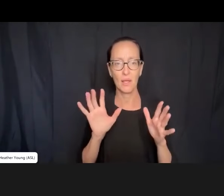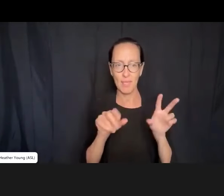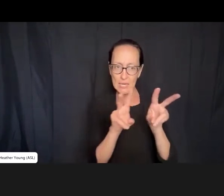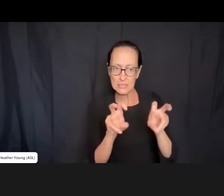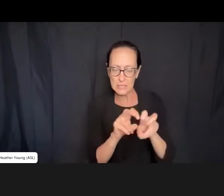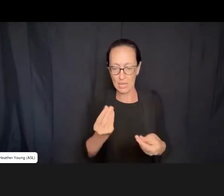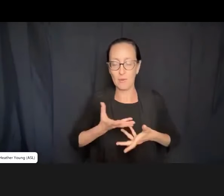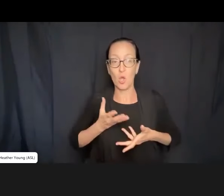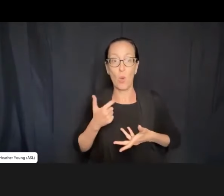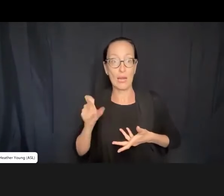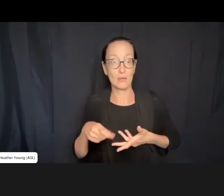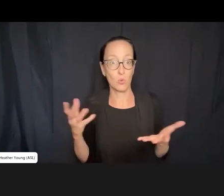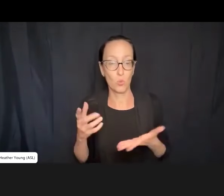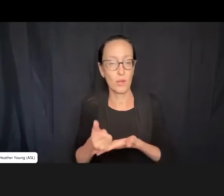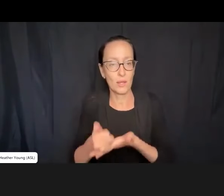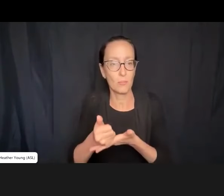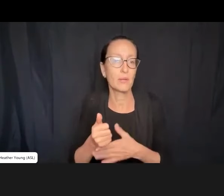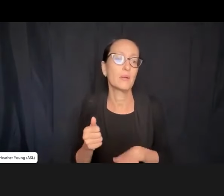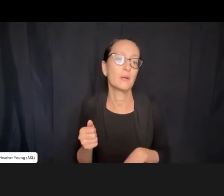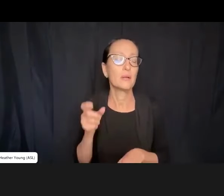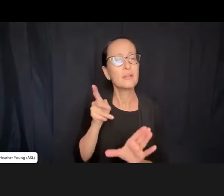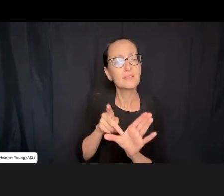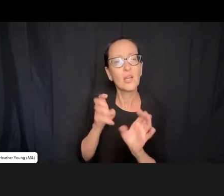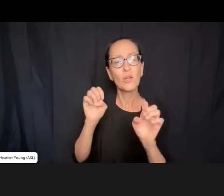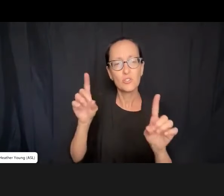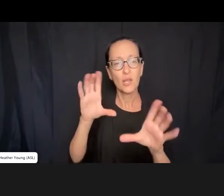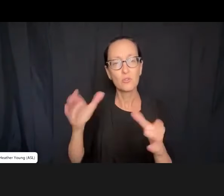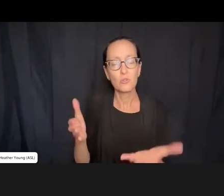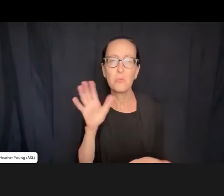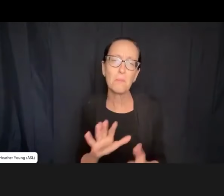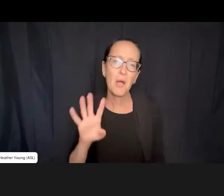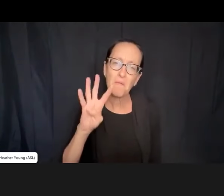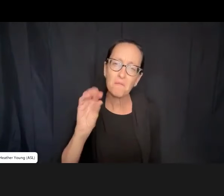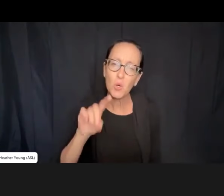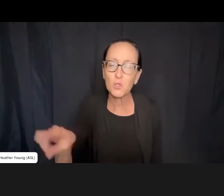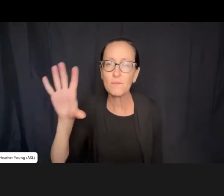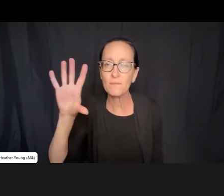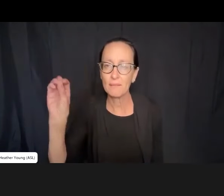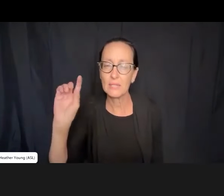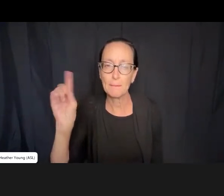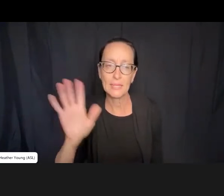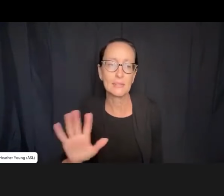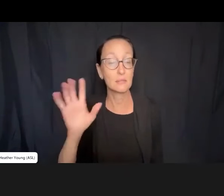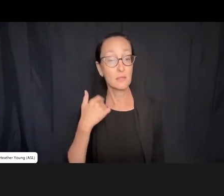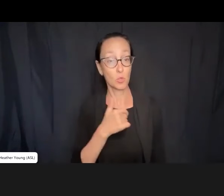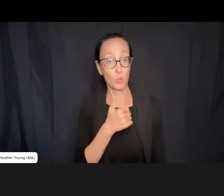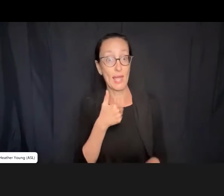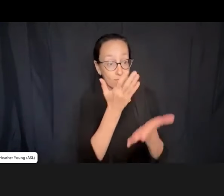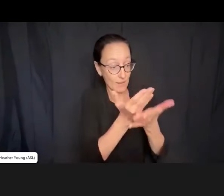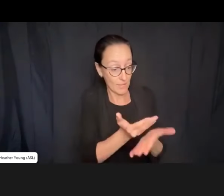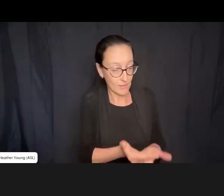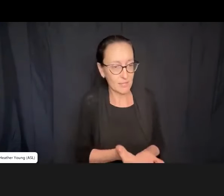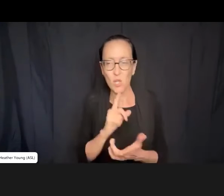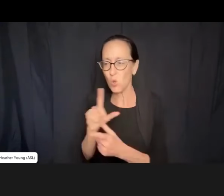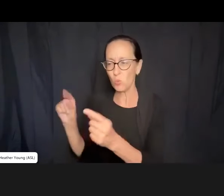student psychoeducation group is designed to be anywhere from about 40 to 50 minutes, where we actually share the facts, dispel the